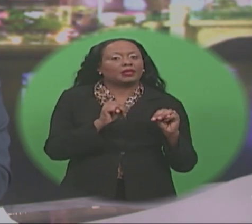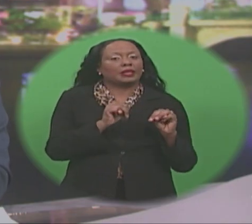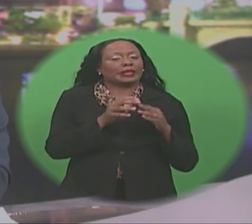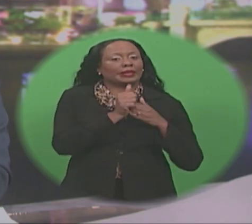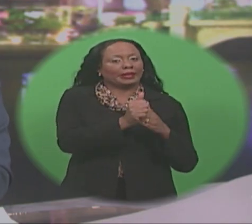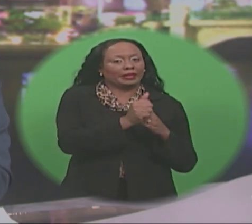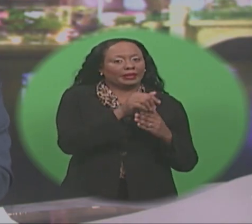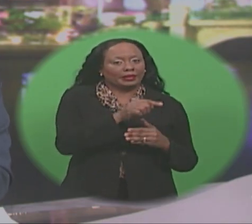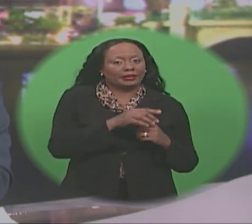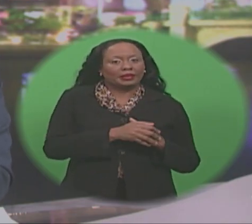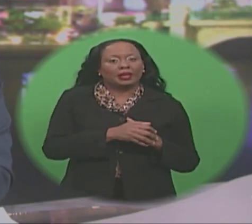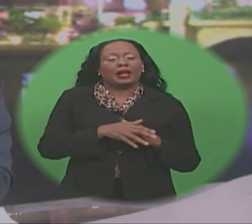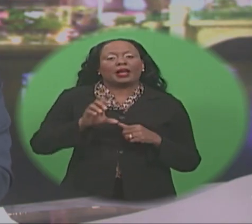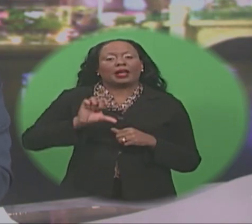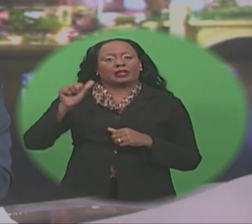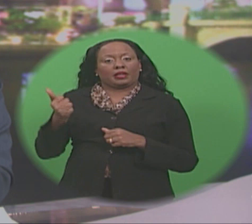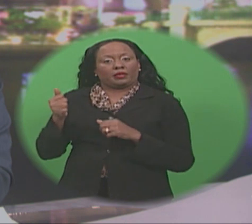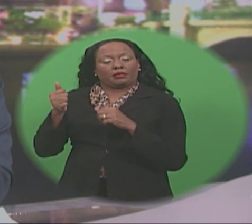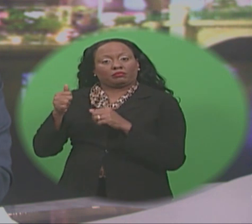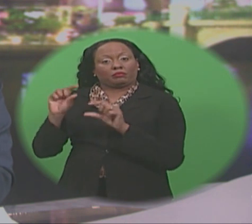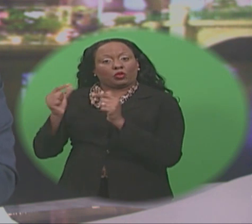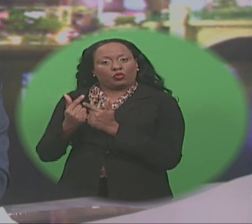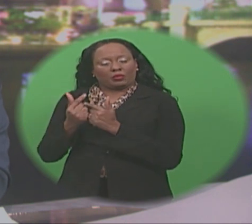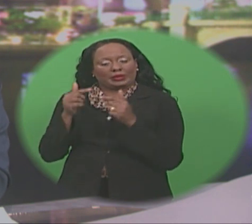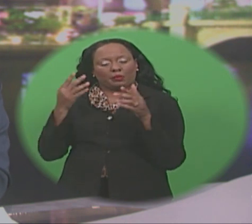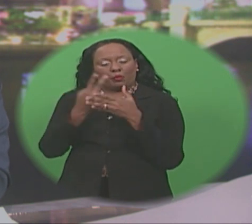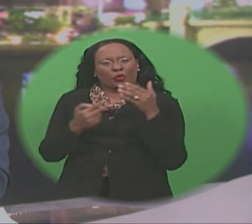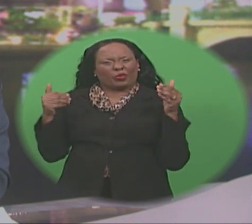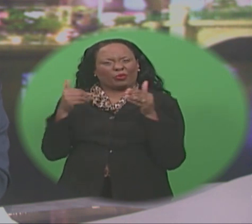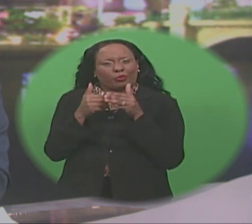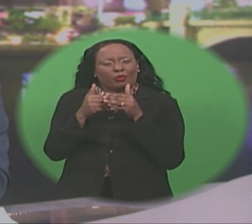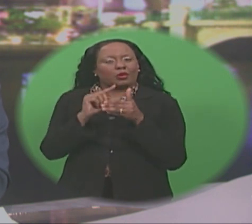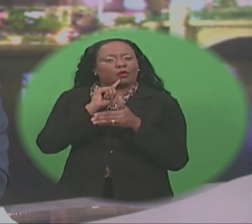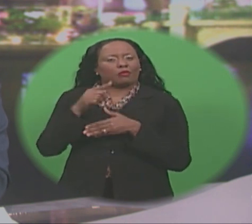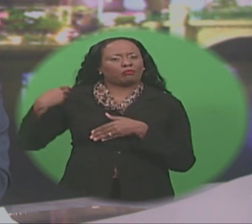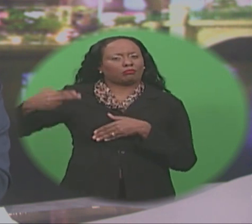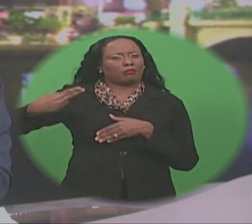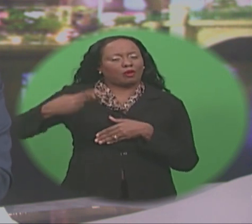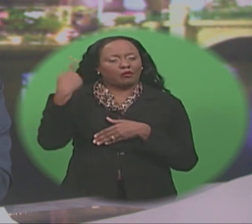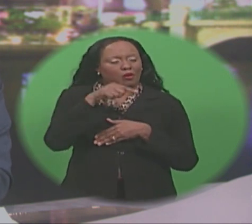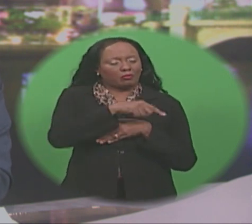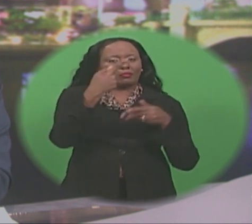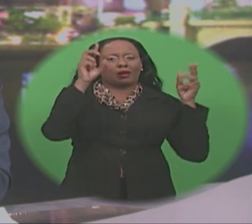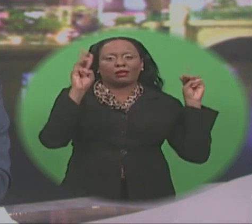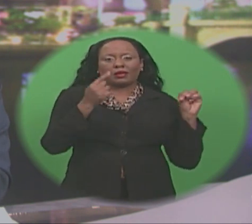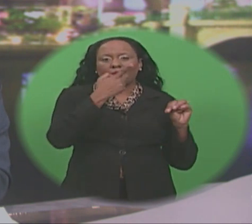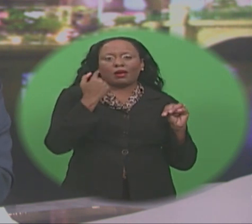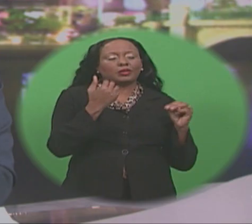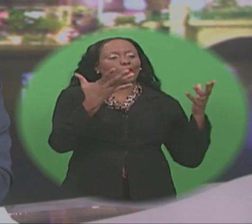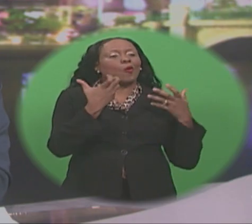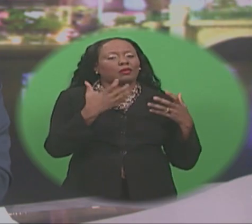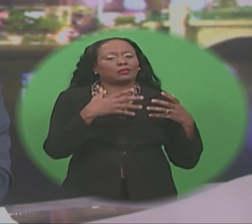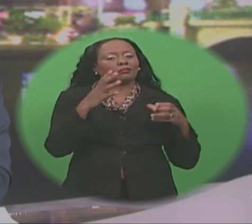the National Democratic Congress, led by Nazim Burke. The election is an historic one for Prime Minister Mitchell, who is seeking his 5th